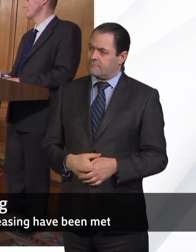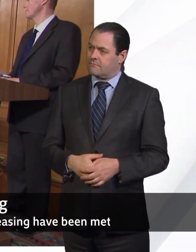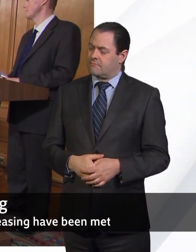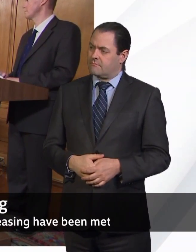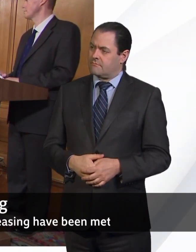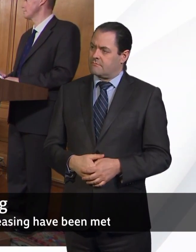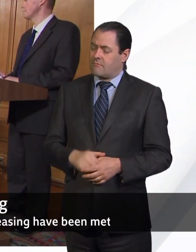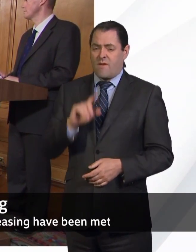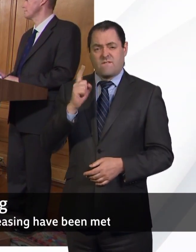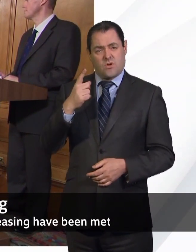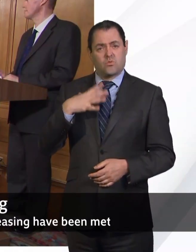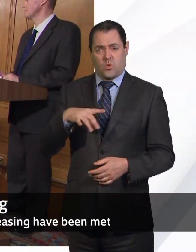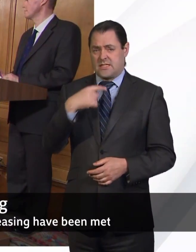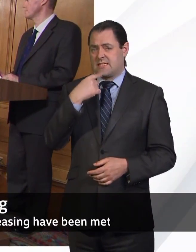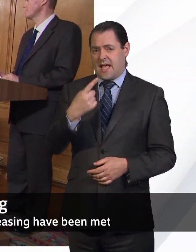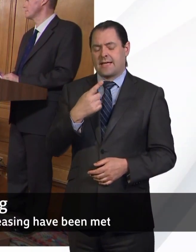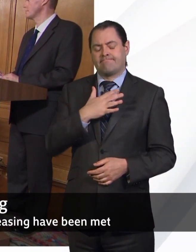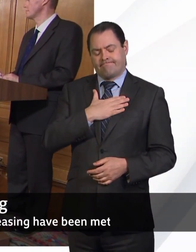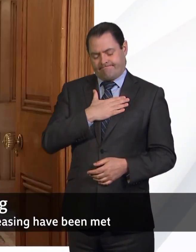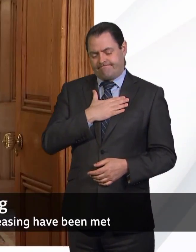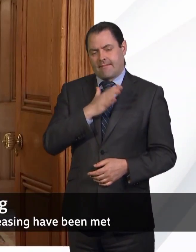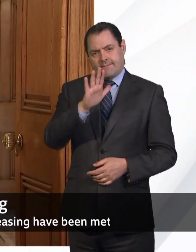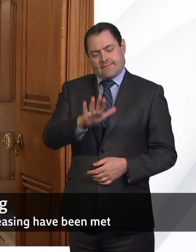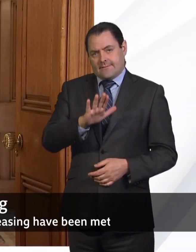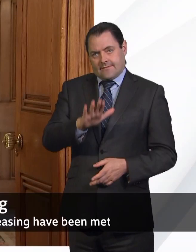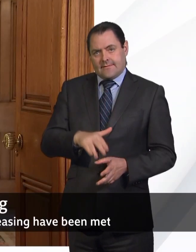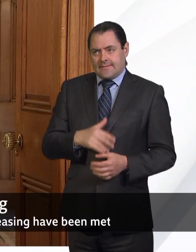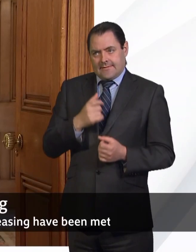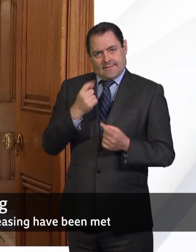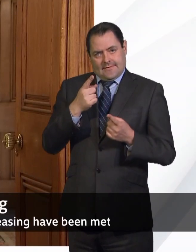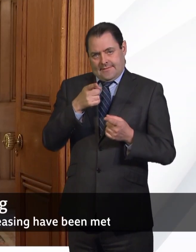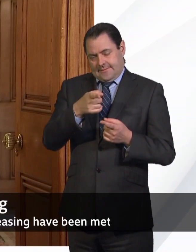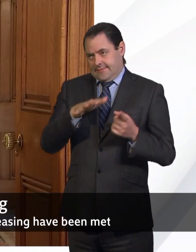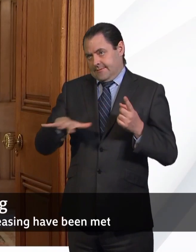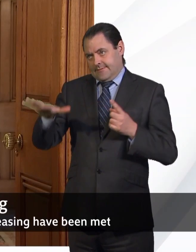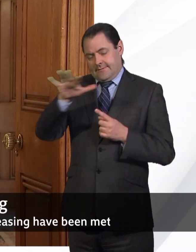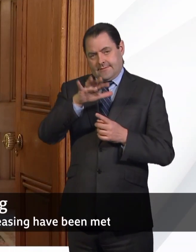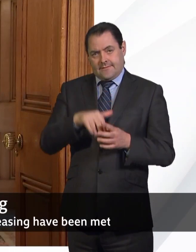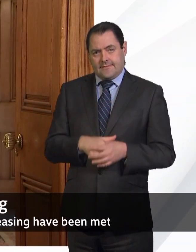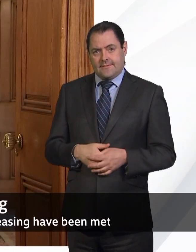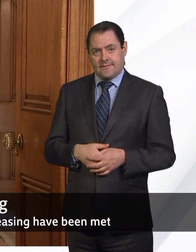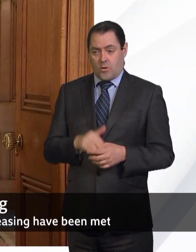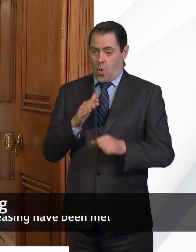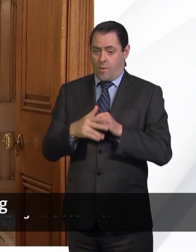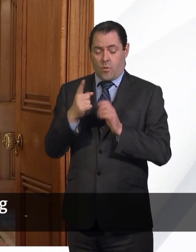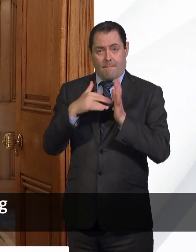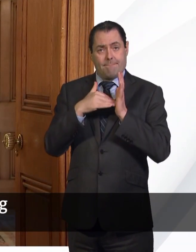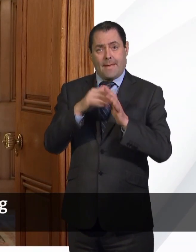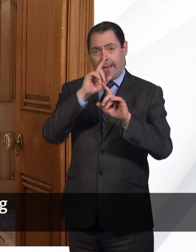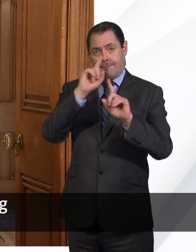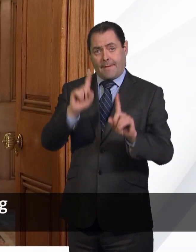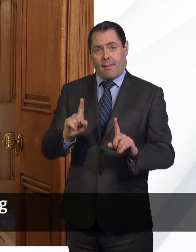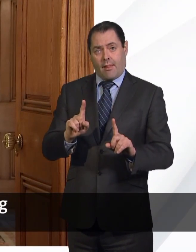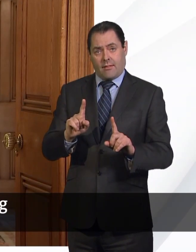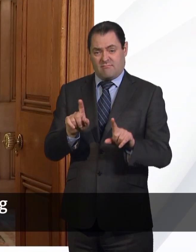that I feel very, very sympathetic to all those more than 1 million people who are in